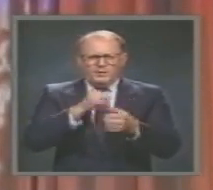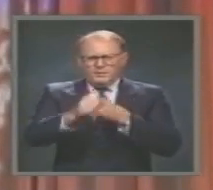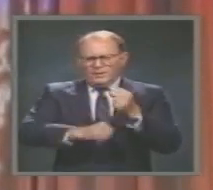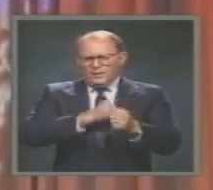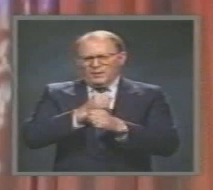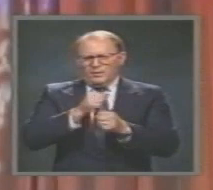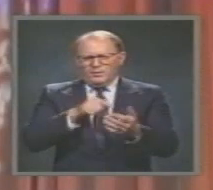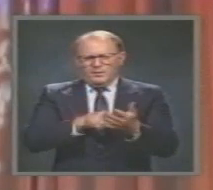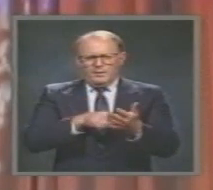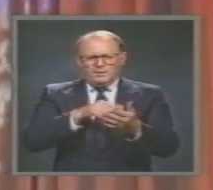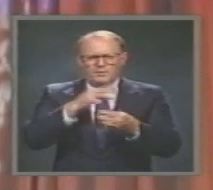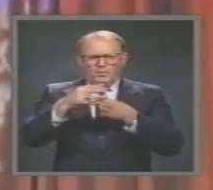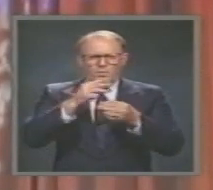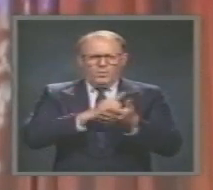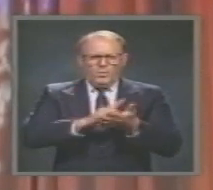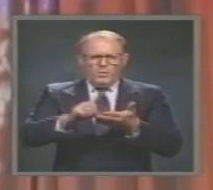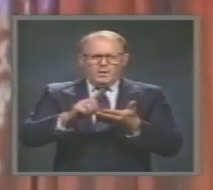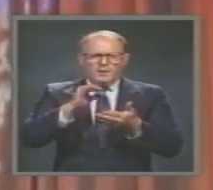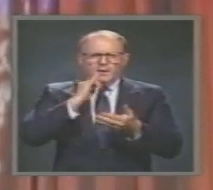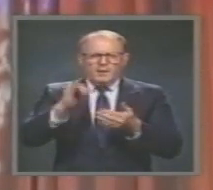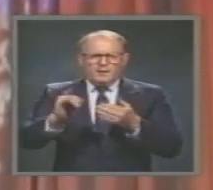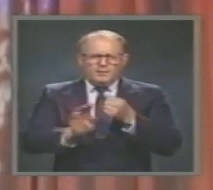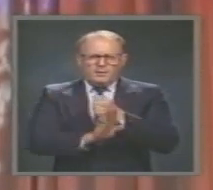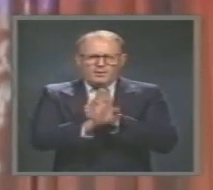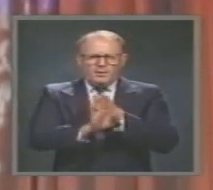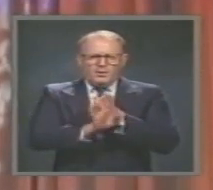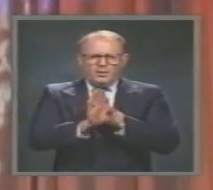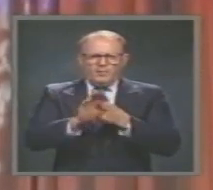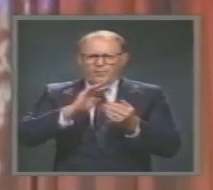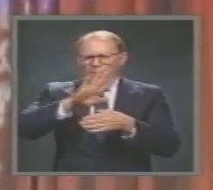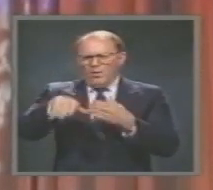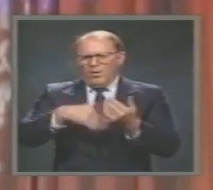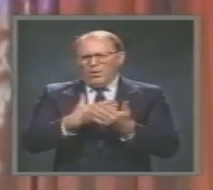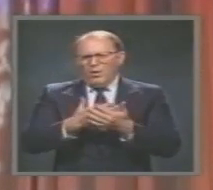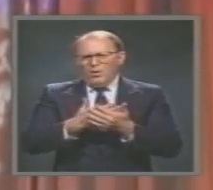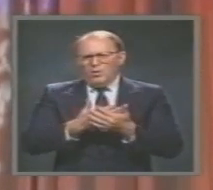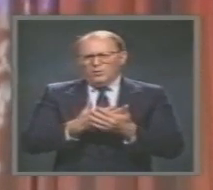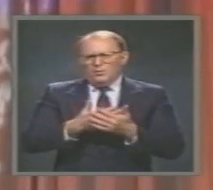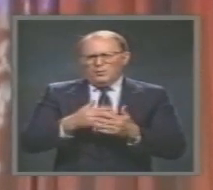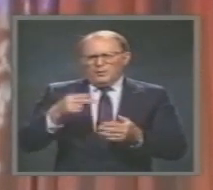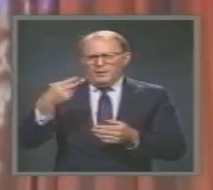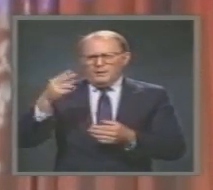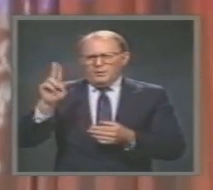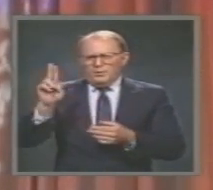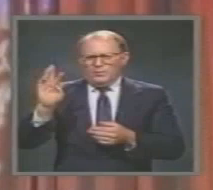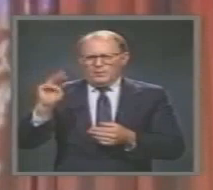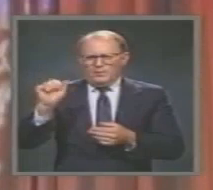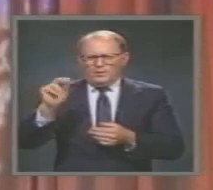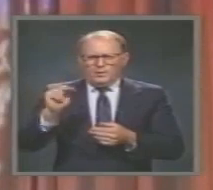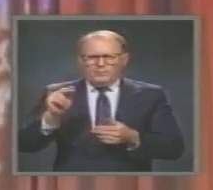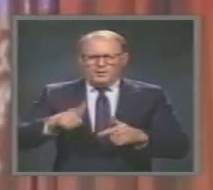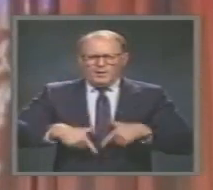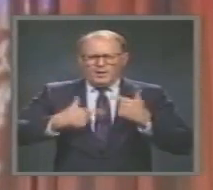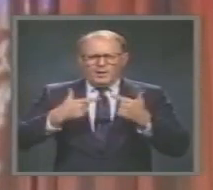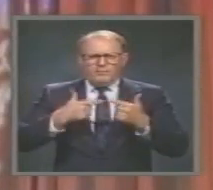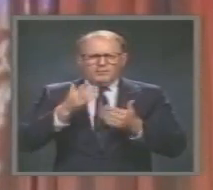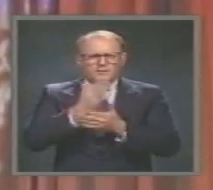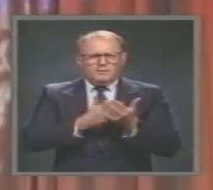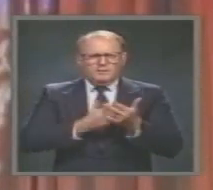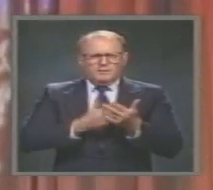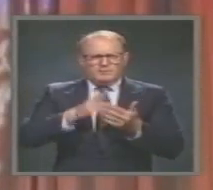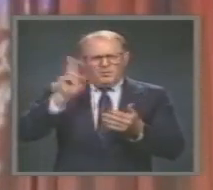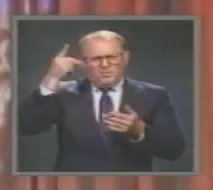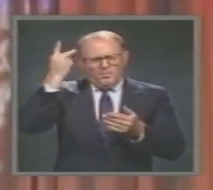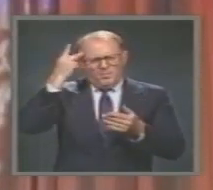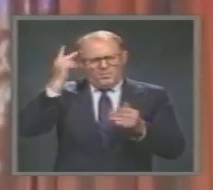week, is the protection of all human life. Some politicians and others would divert